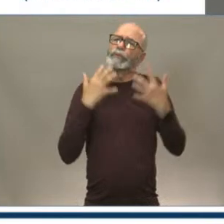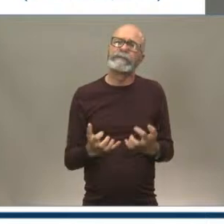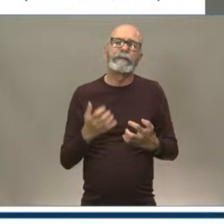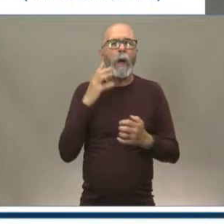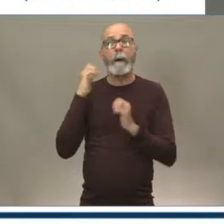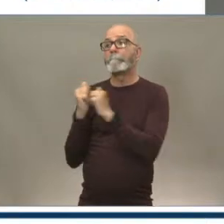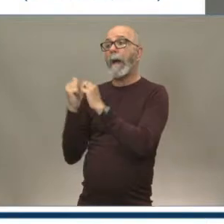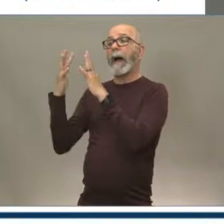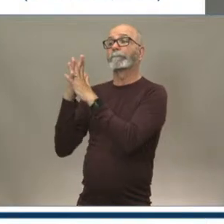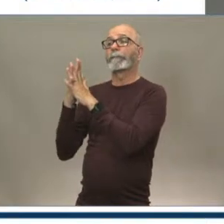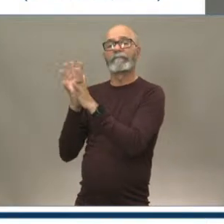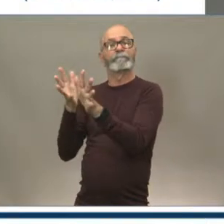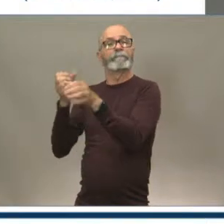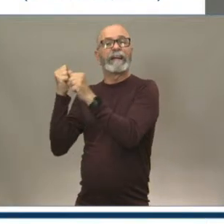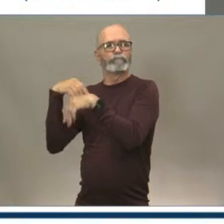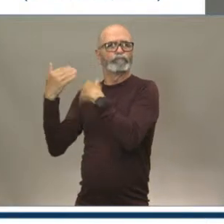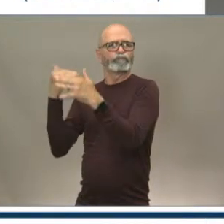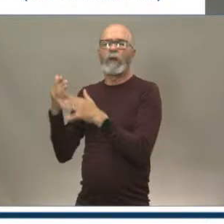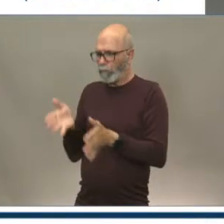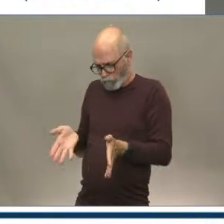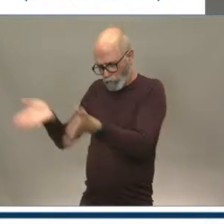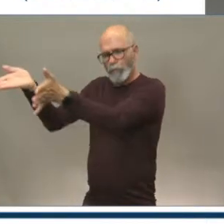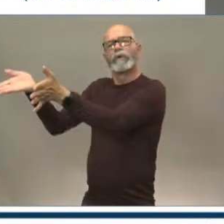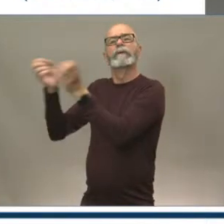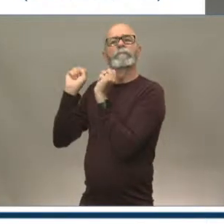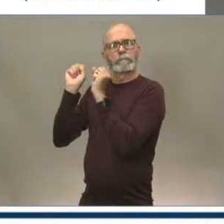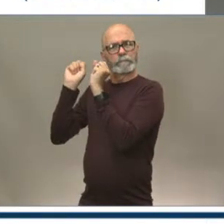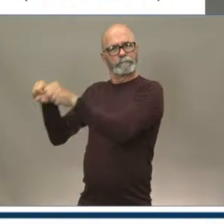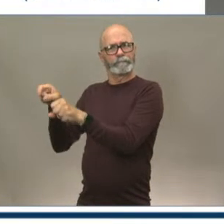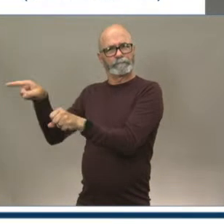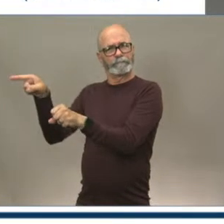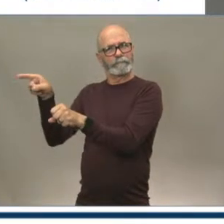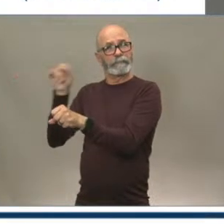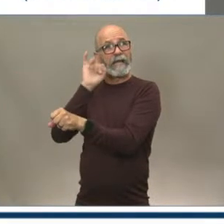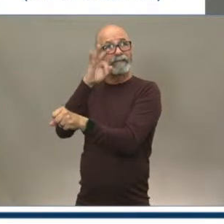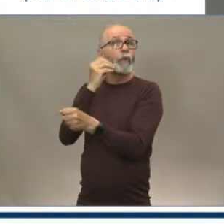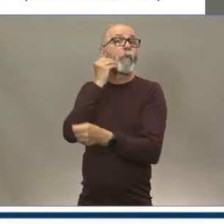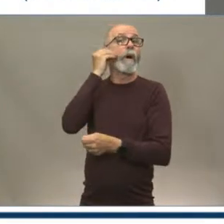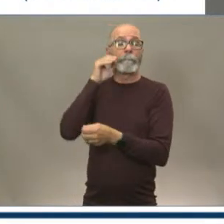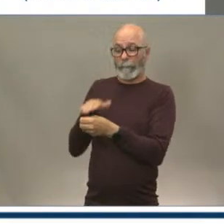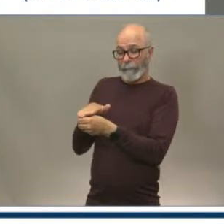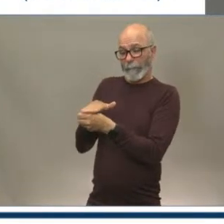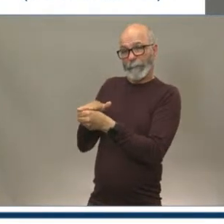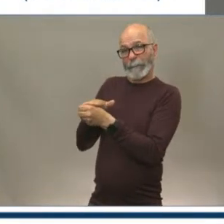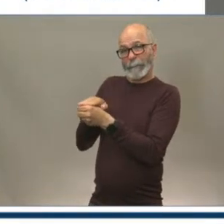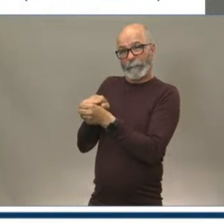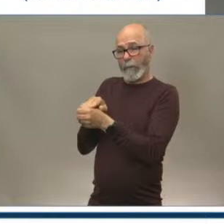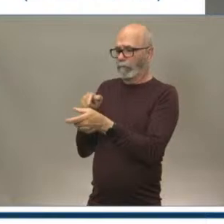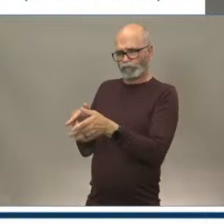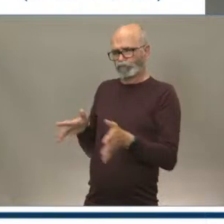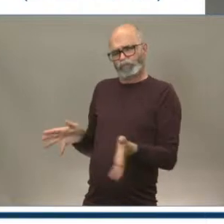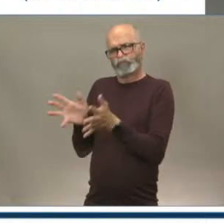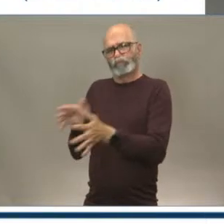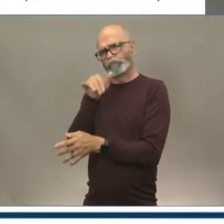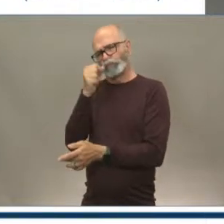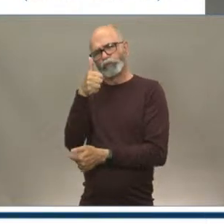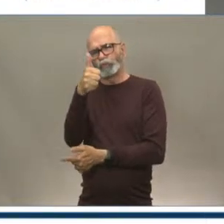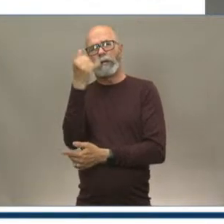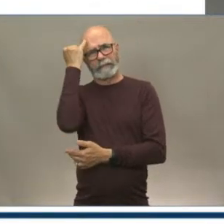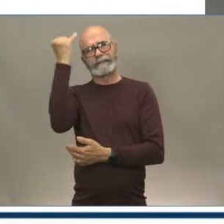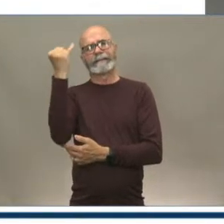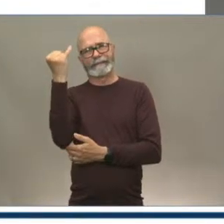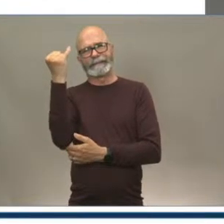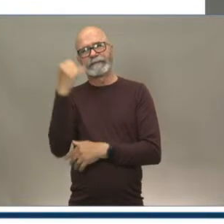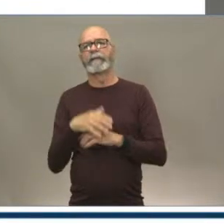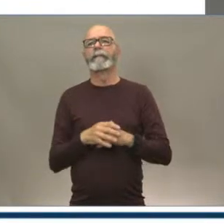pop-up site. And if you have a pop-up site close to you, that's great. We're building capacity